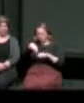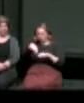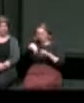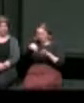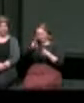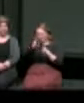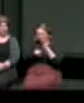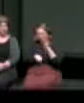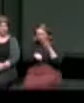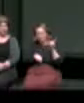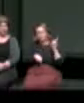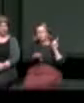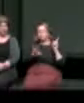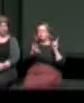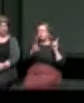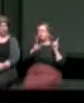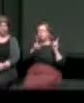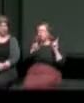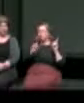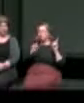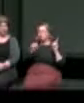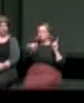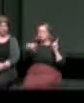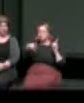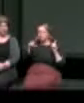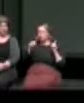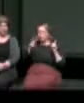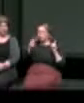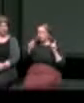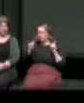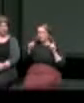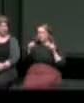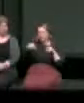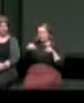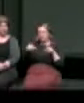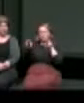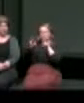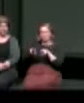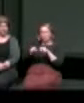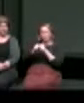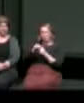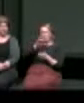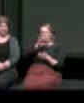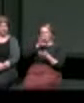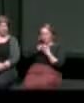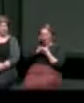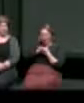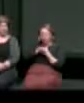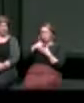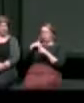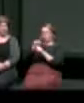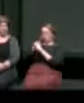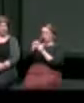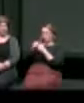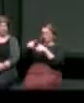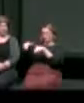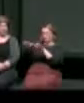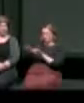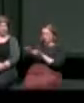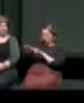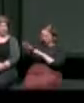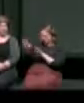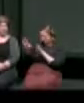Lewis. He was buried with his spouse in Mount Peace Cemetery, and we worked with the cemetery to get the records